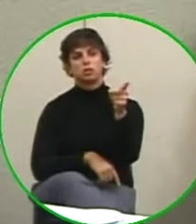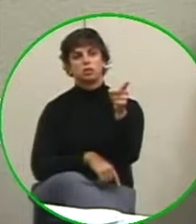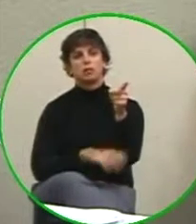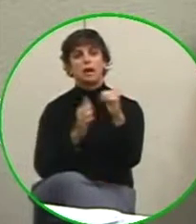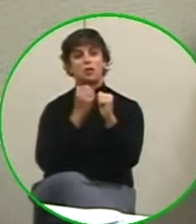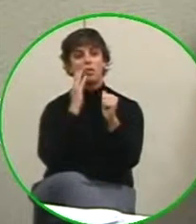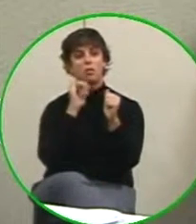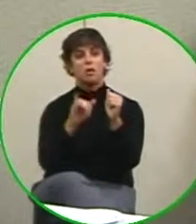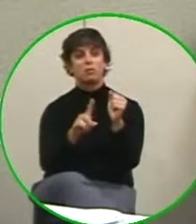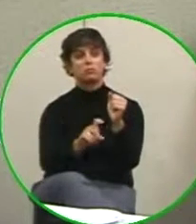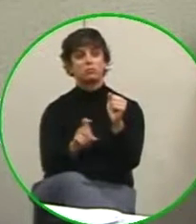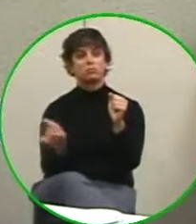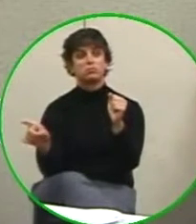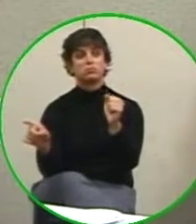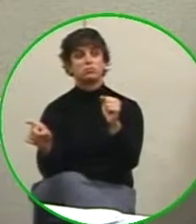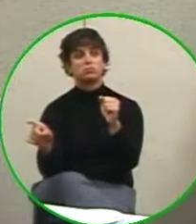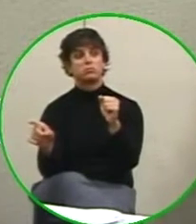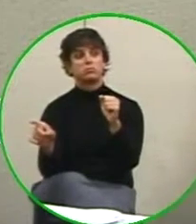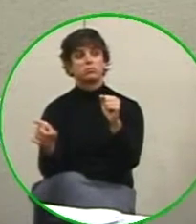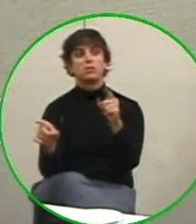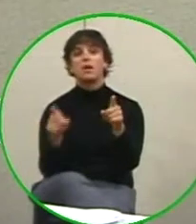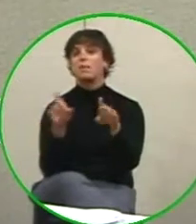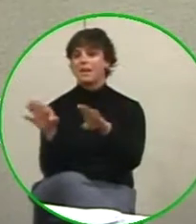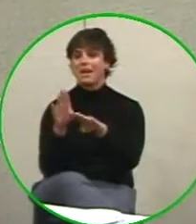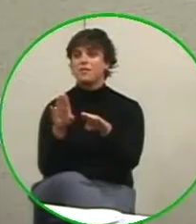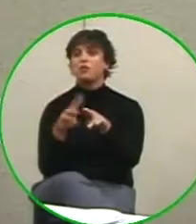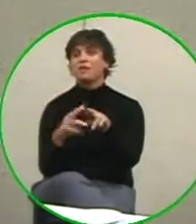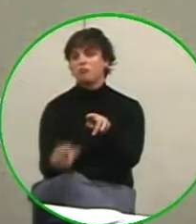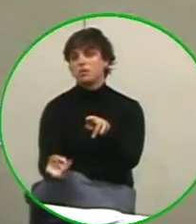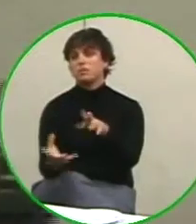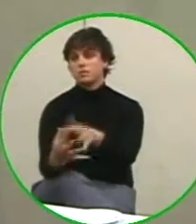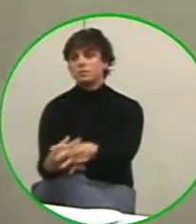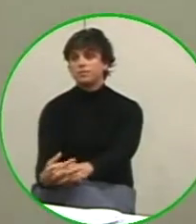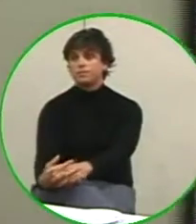How do you know that? The behavior decreased.